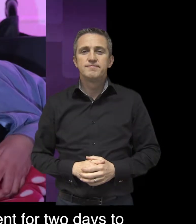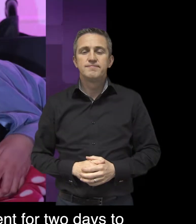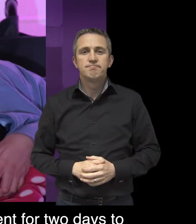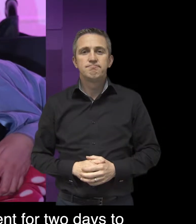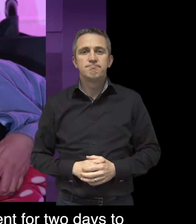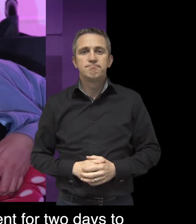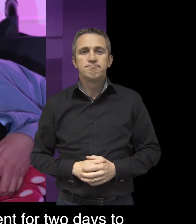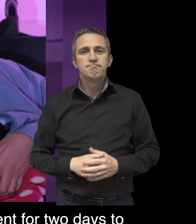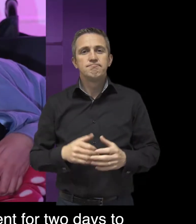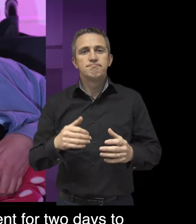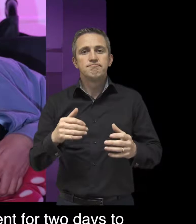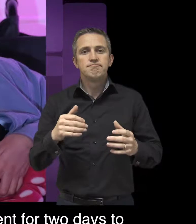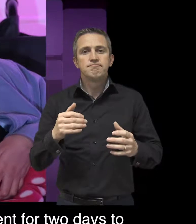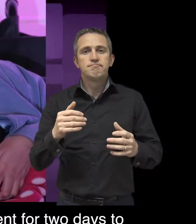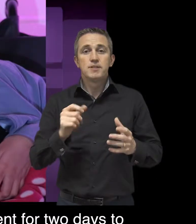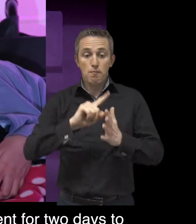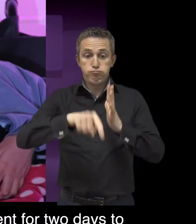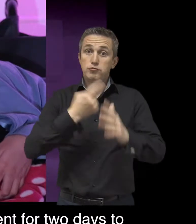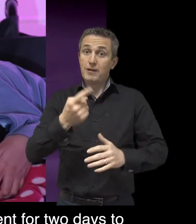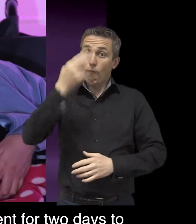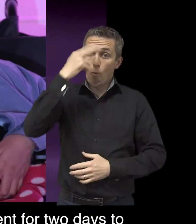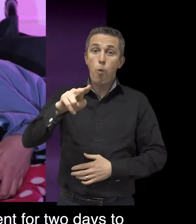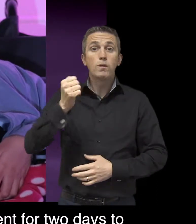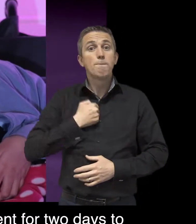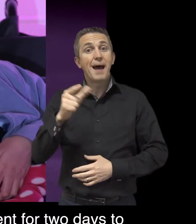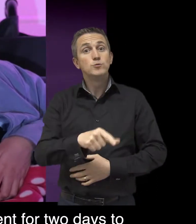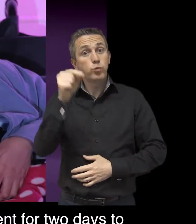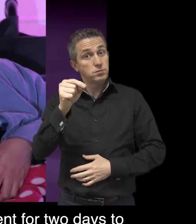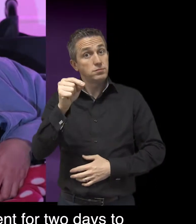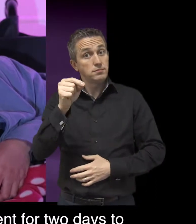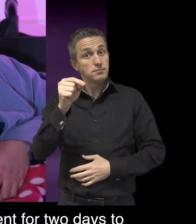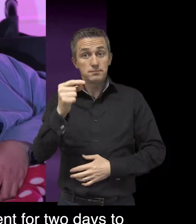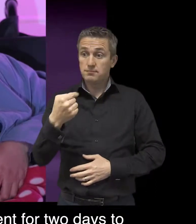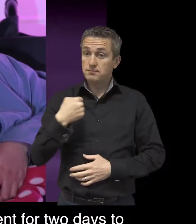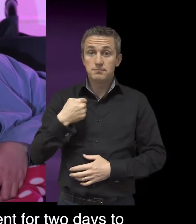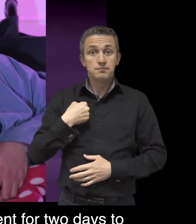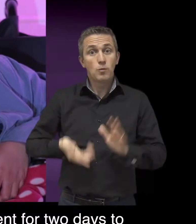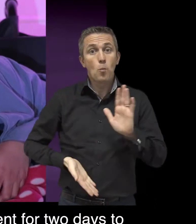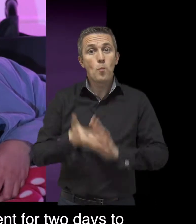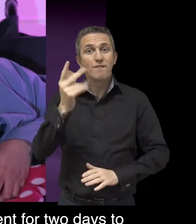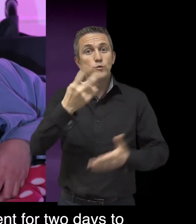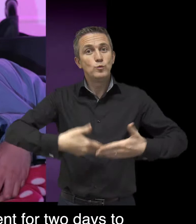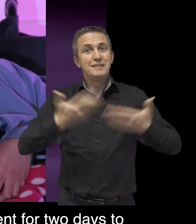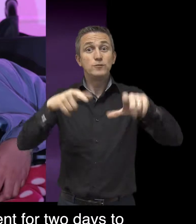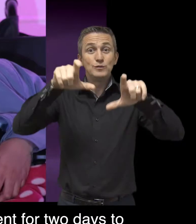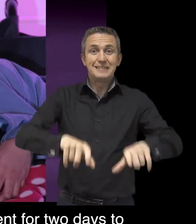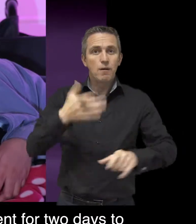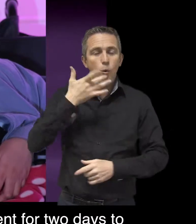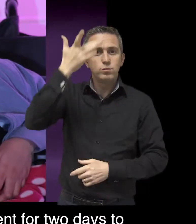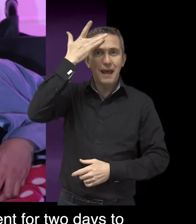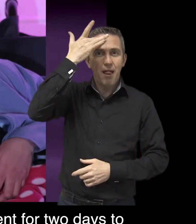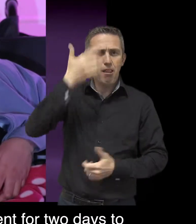Well, on the project of my choices, I went for 2 days to stay in a hotel.